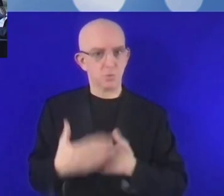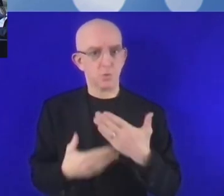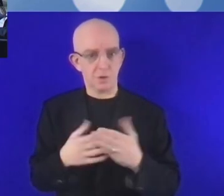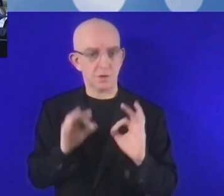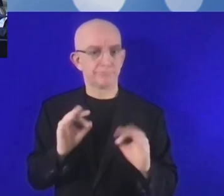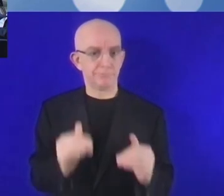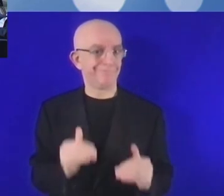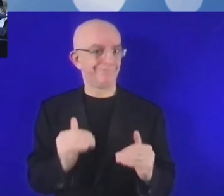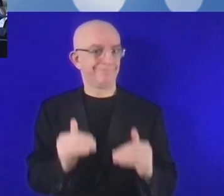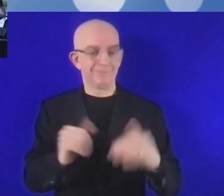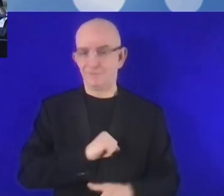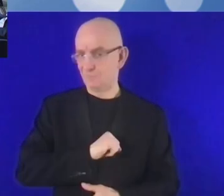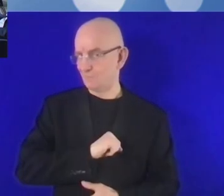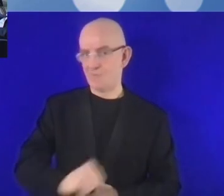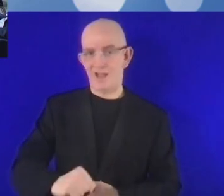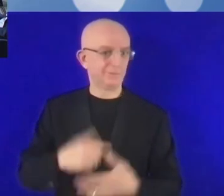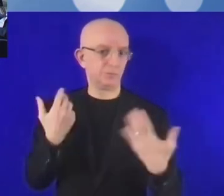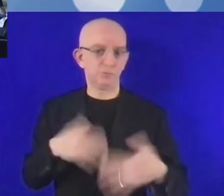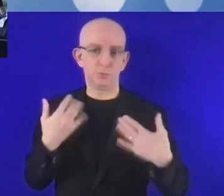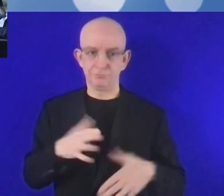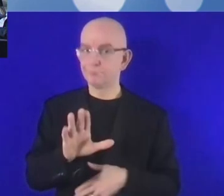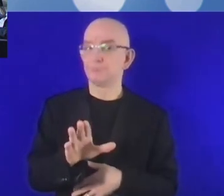become better at being human.